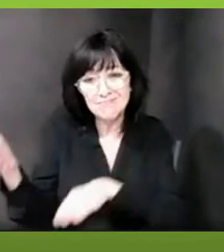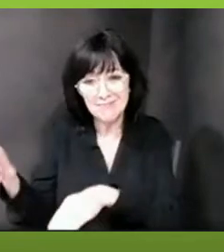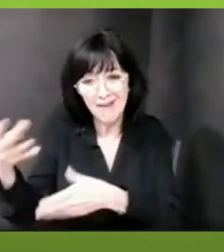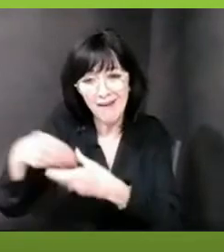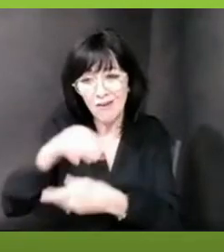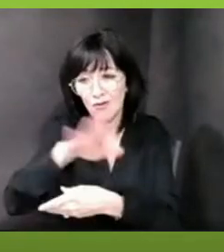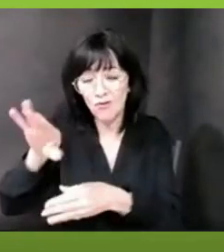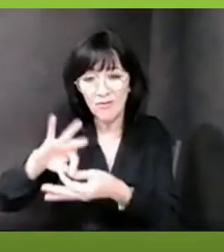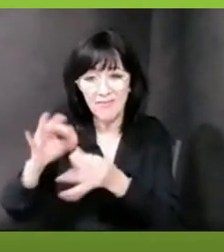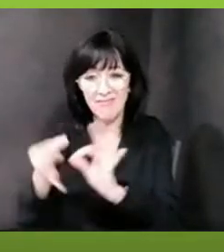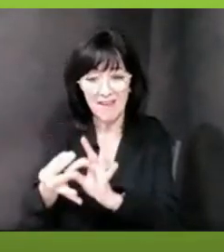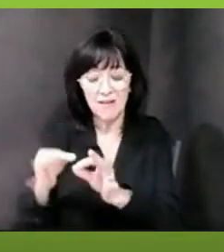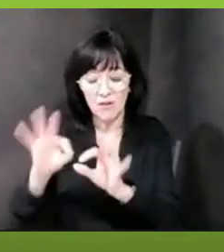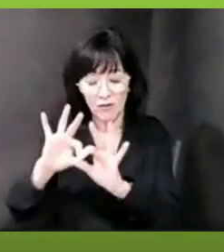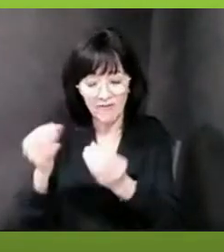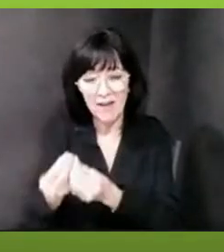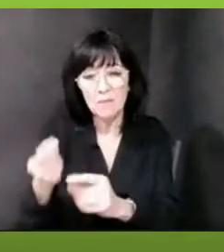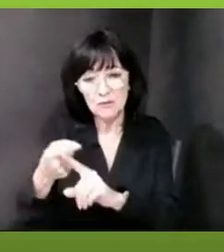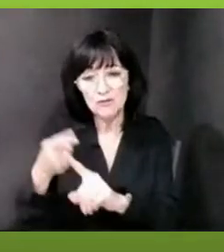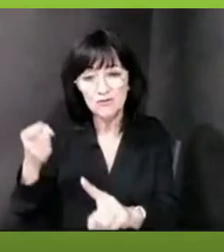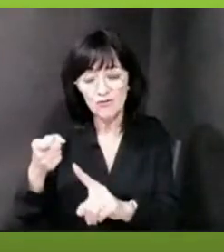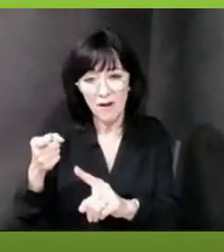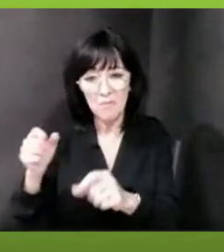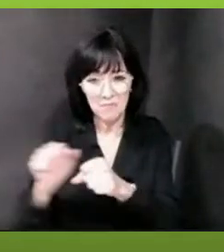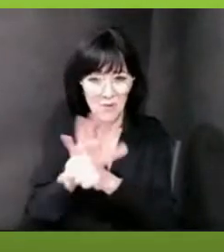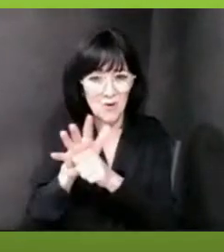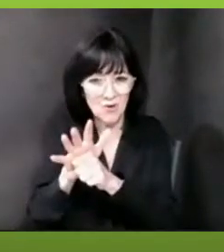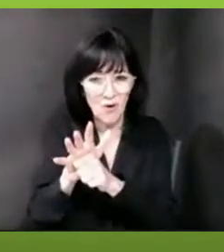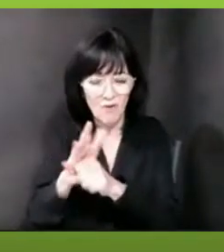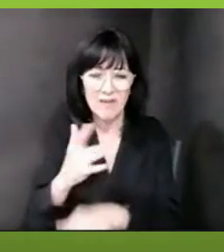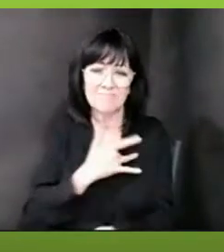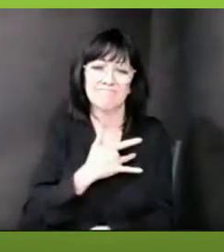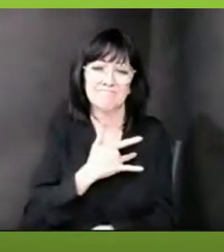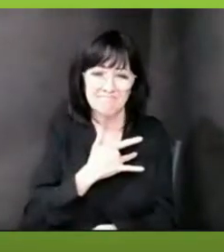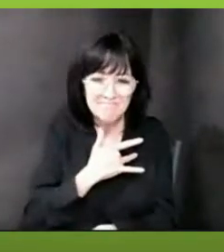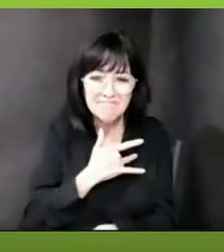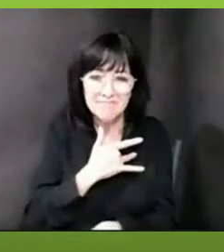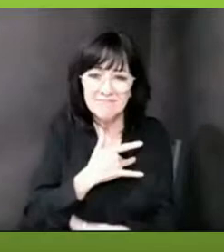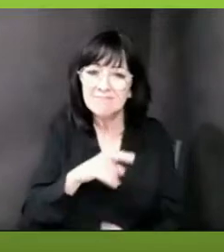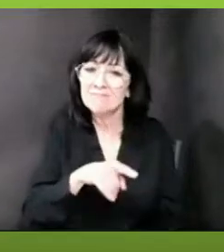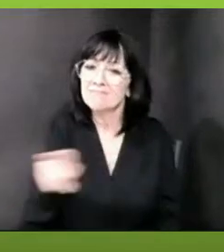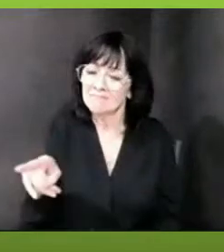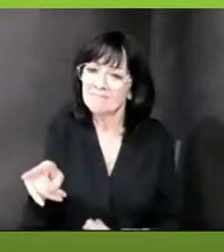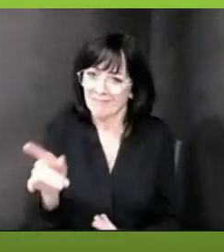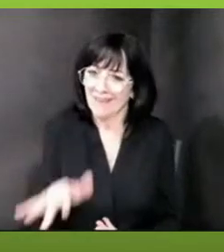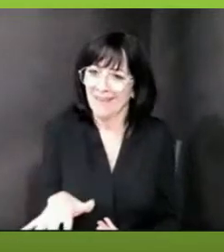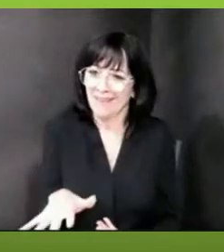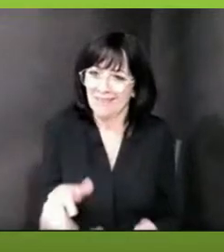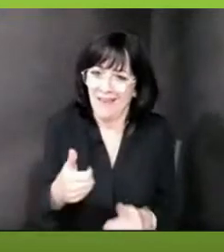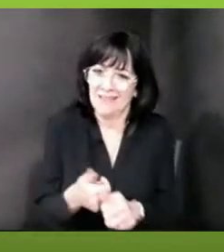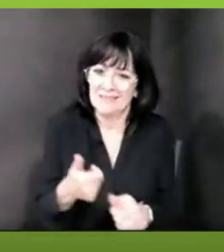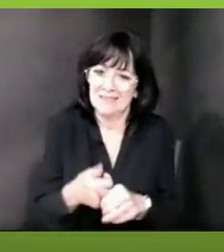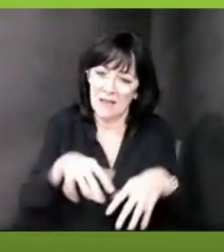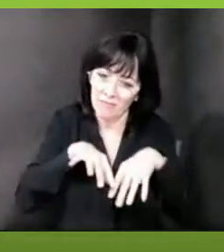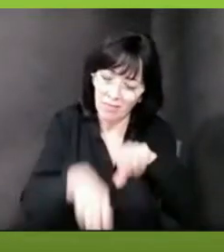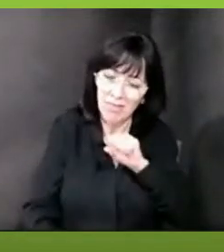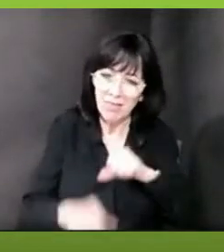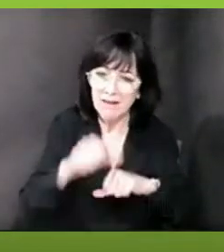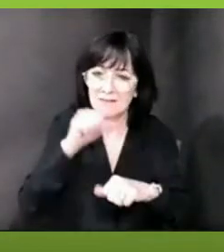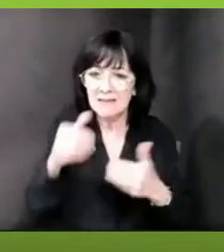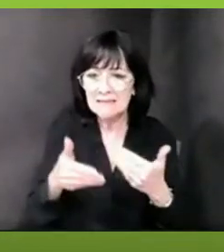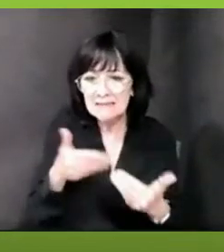health impact that our children and youth are experiencing. So it's really multifactorial. And I think that,